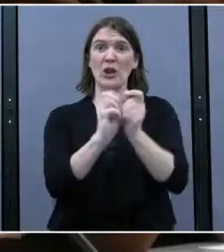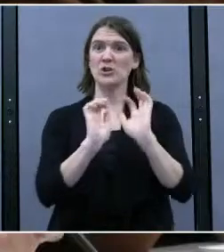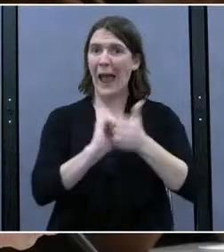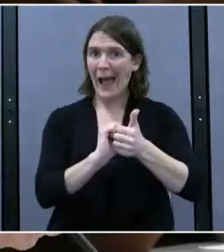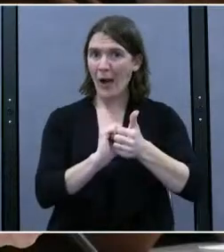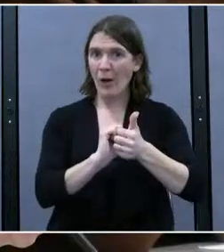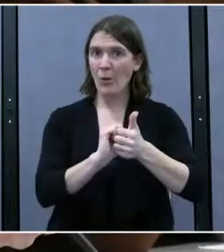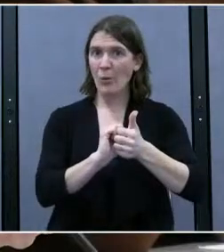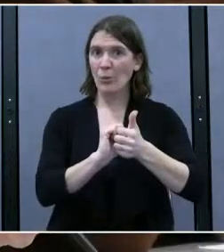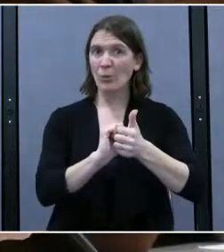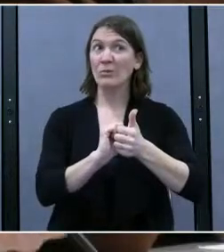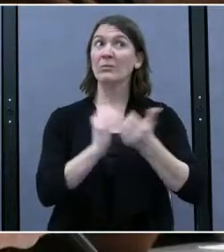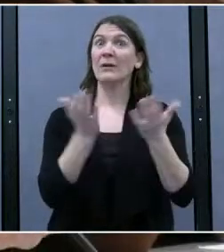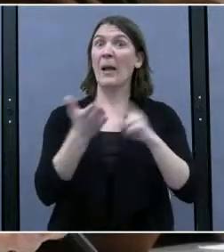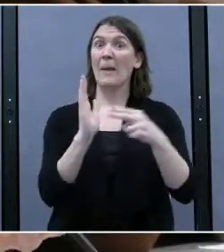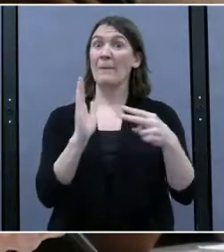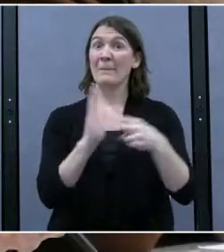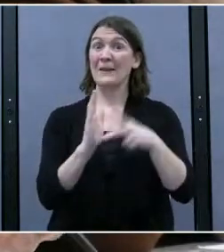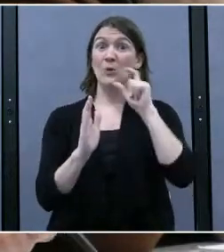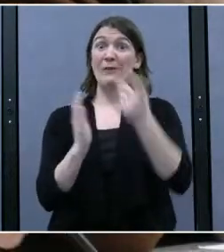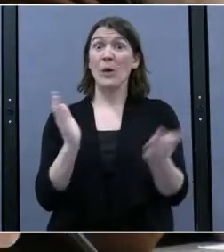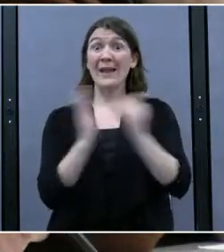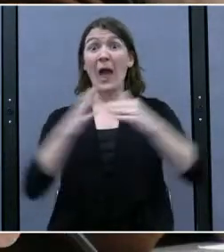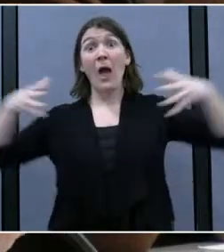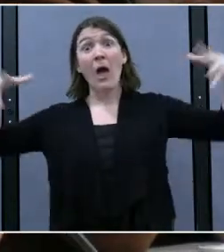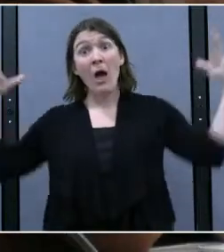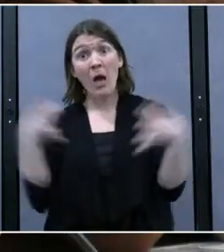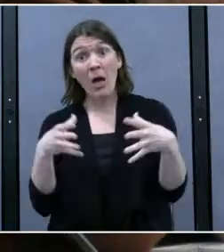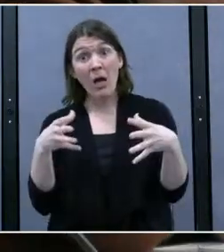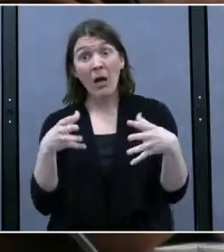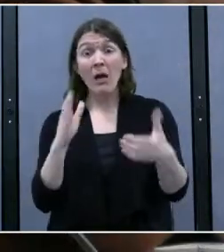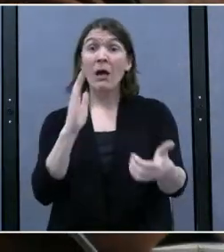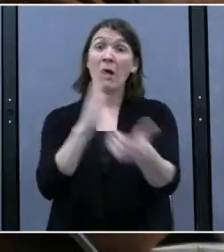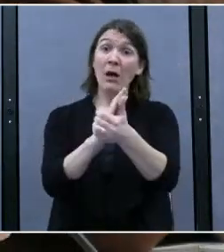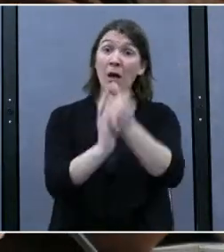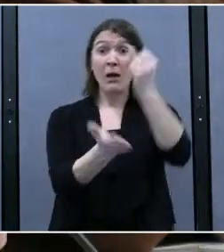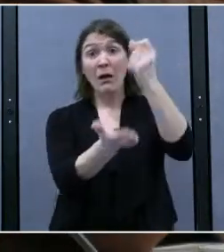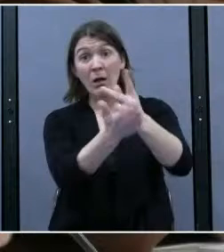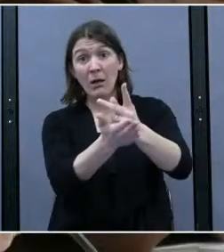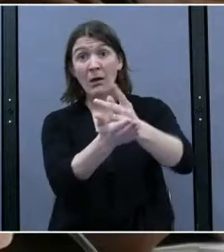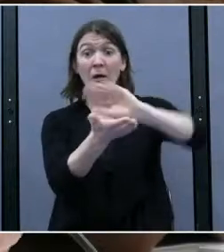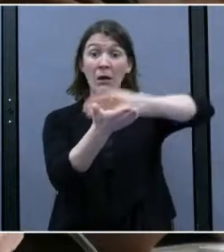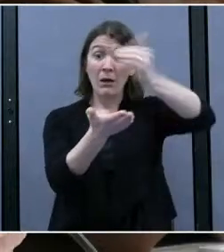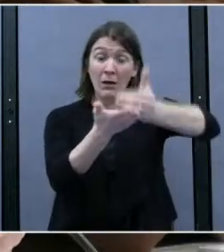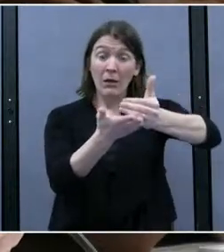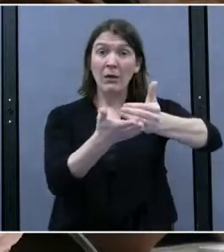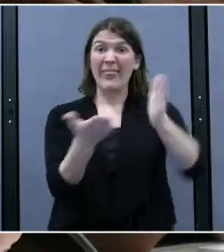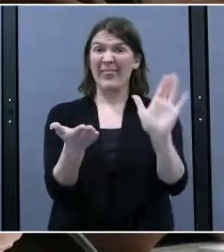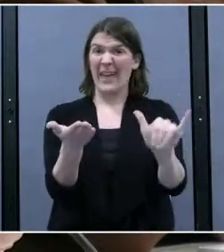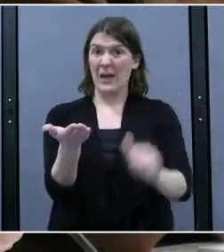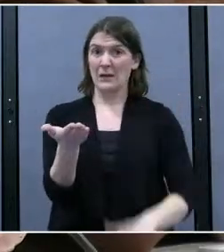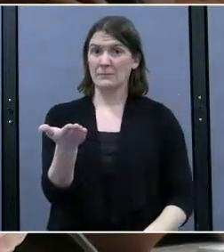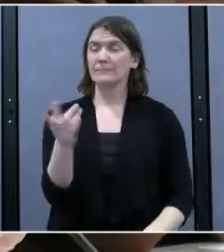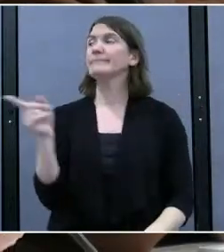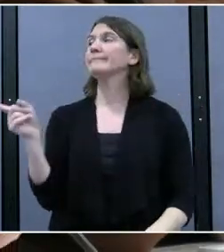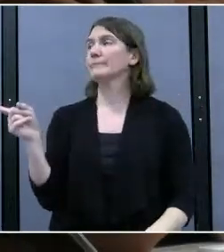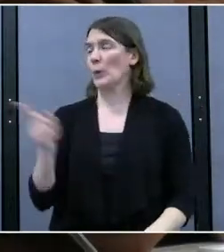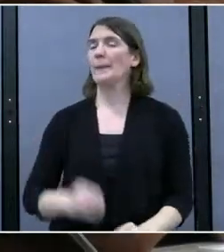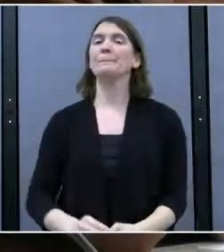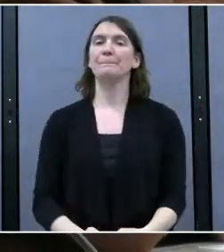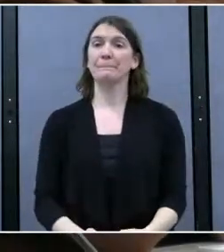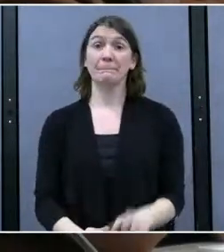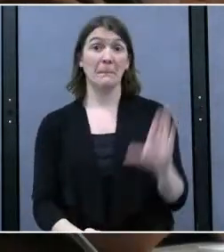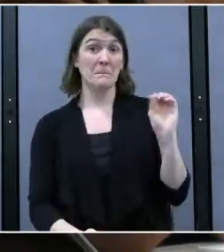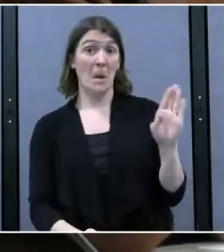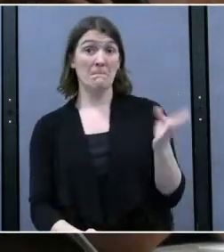so that another town meeting isn't needed to ratify the work of the Human Services Committee. Thank you.